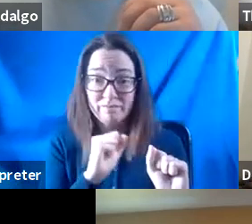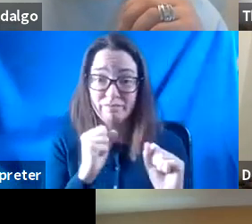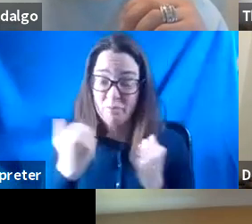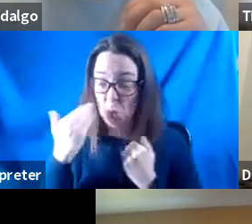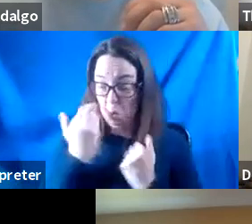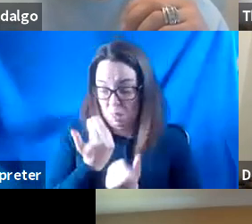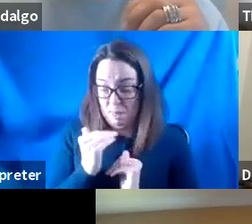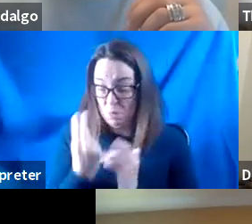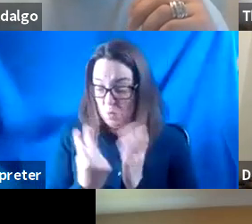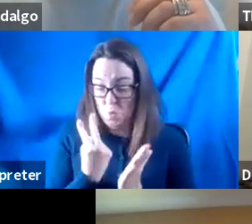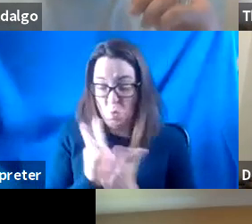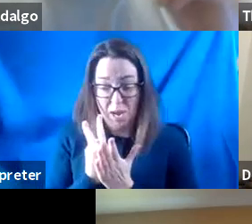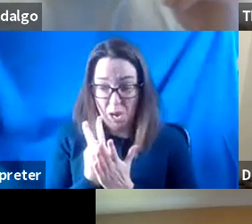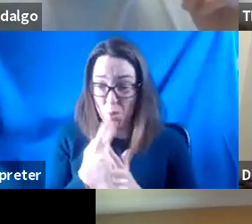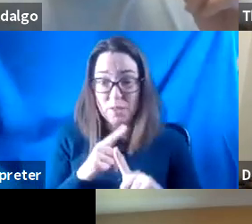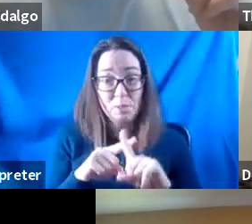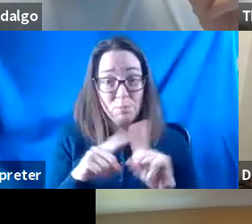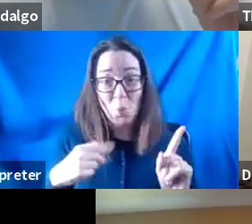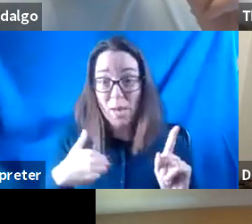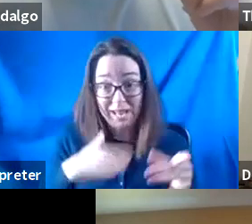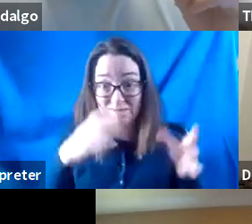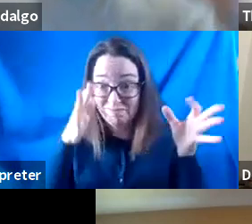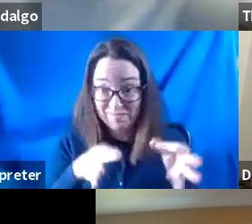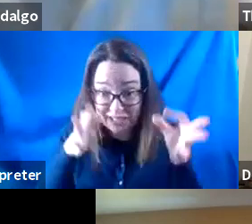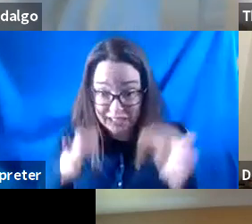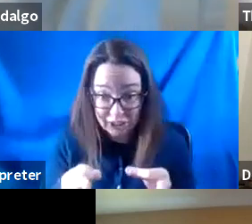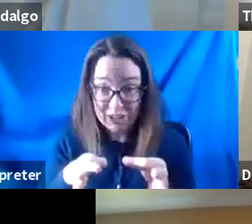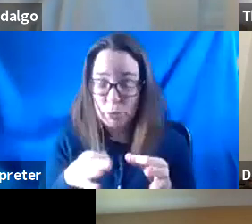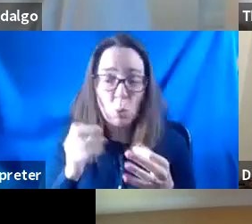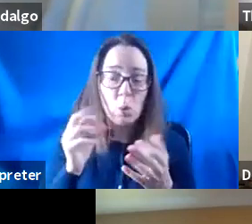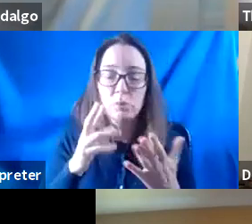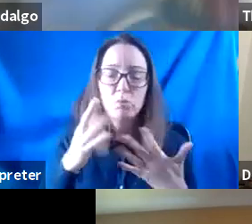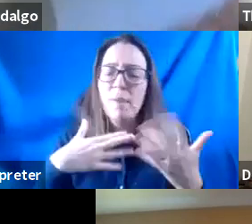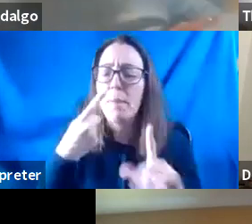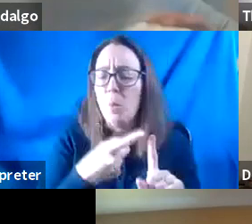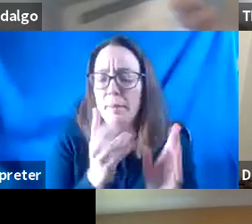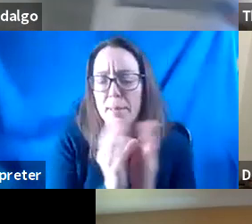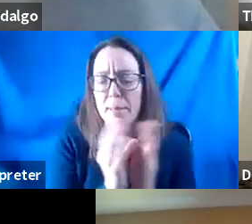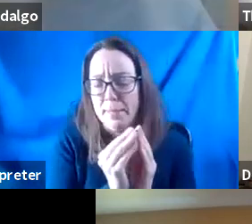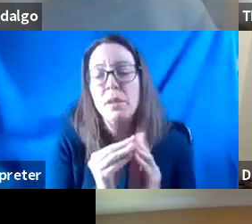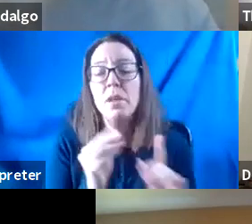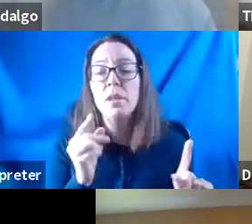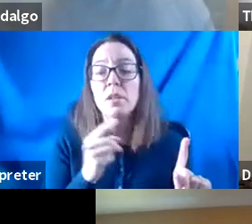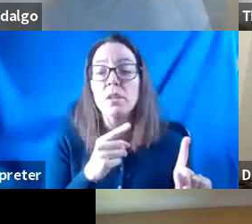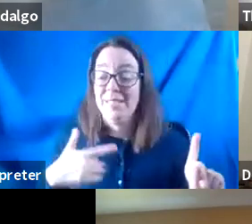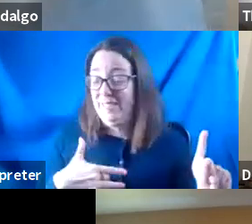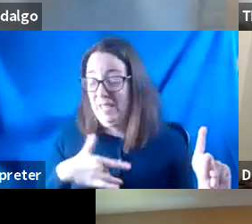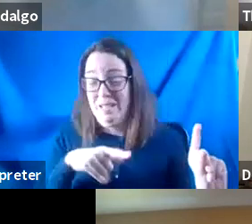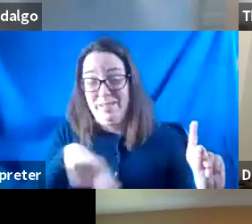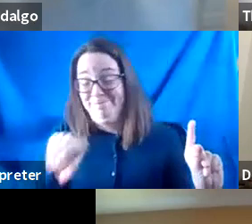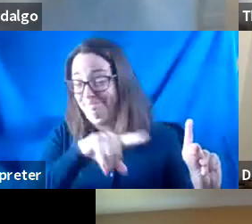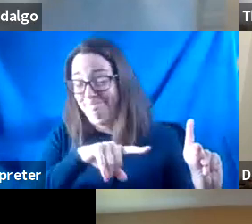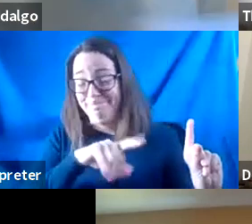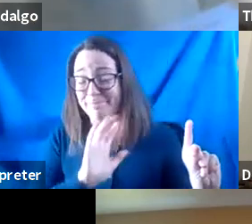and we're responsible, and we've been given this task that we have to do. So what I would like to suggest is